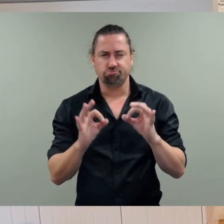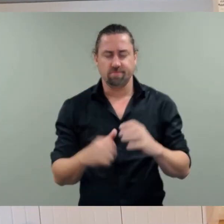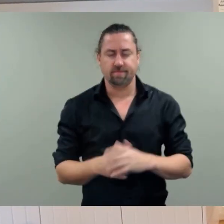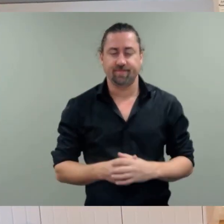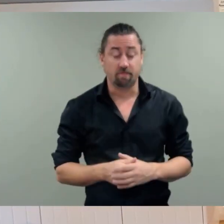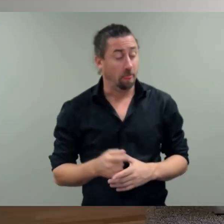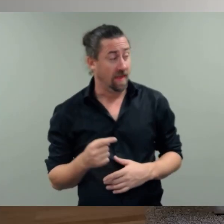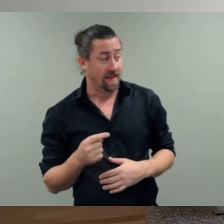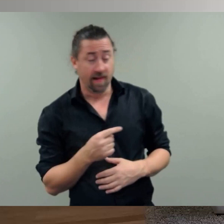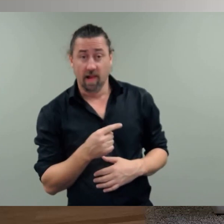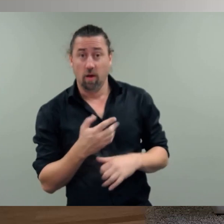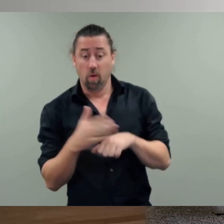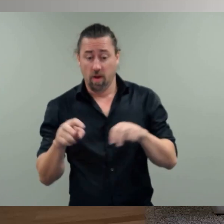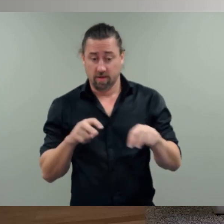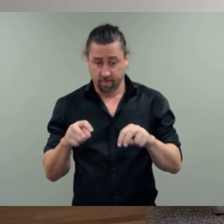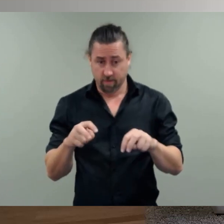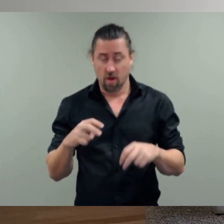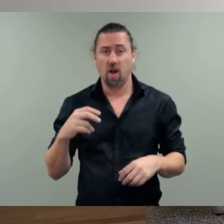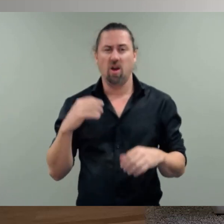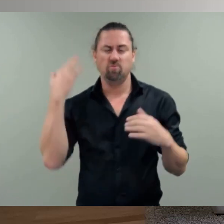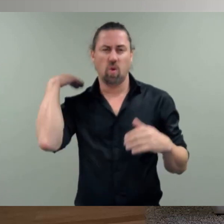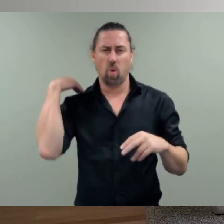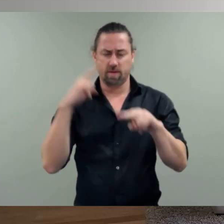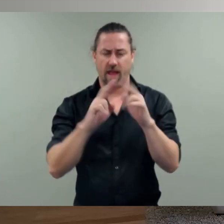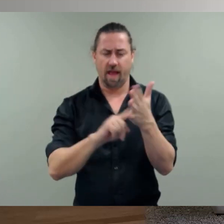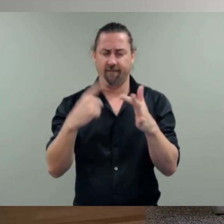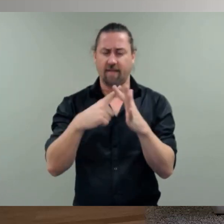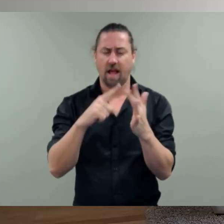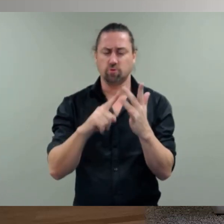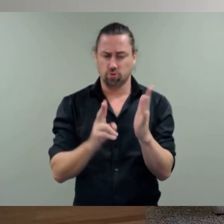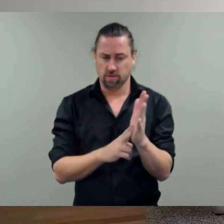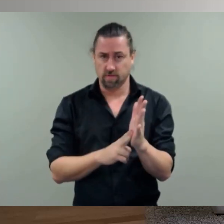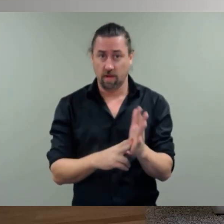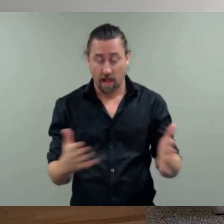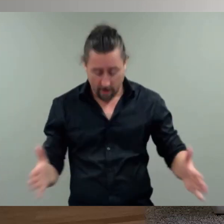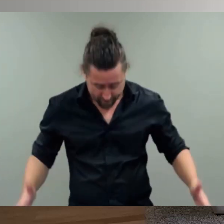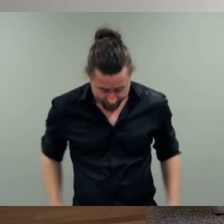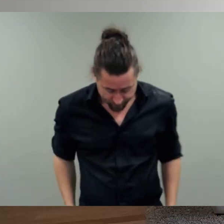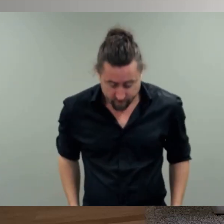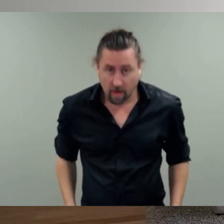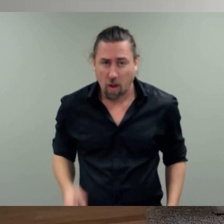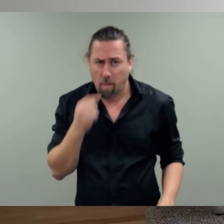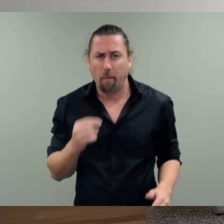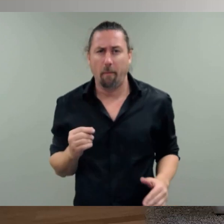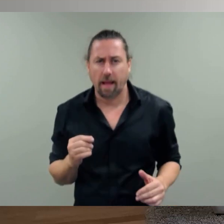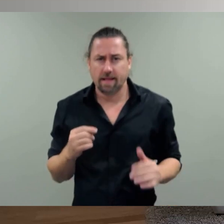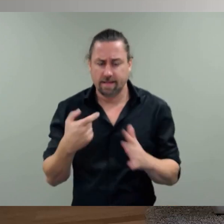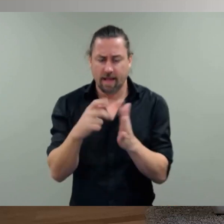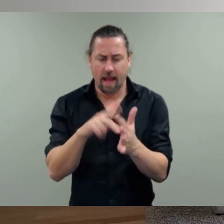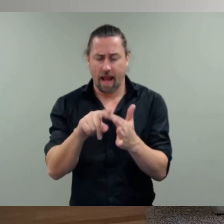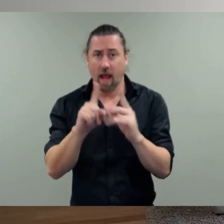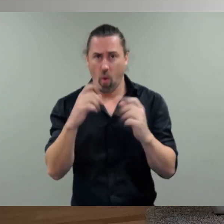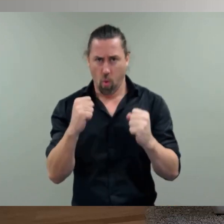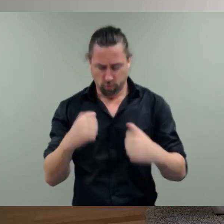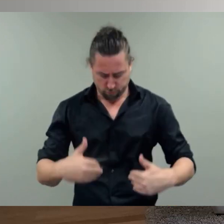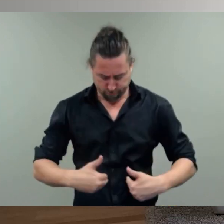Excellent. This exercise is called shoulder flexion. Standing with your legs hip width apart, knees slightly bent